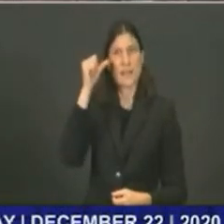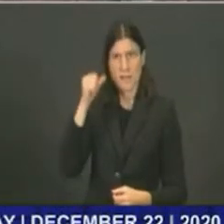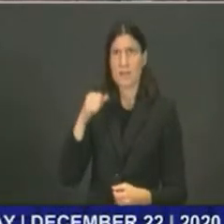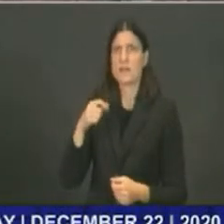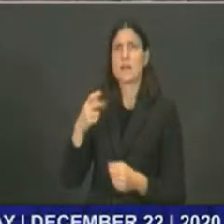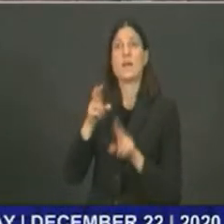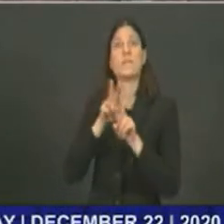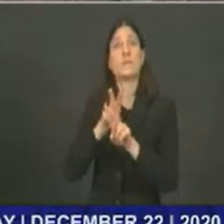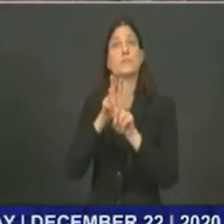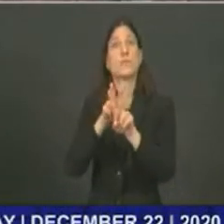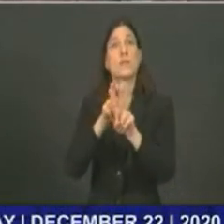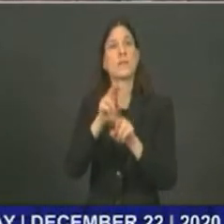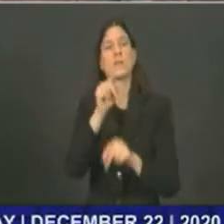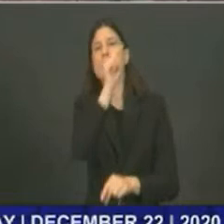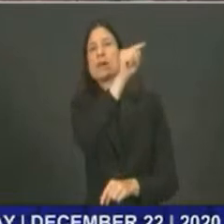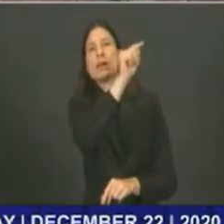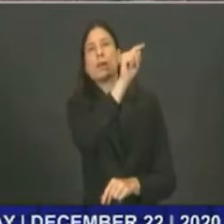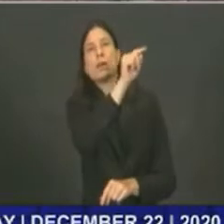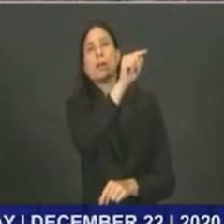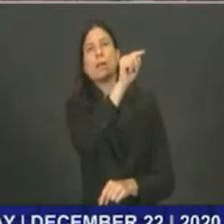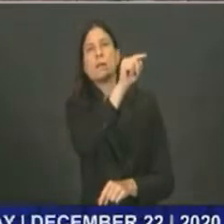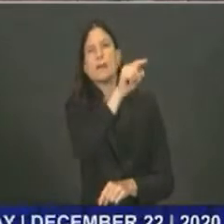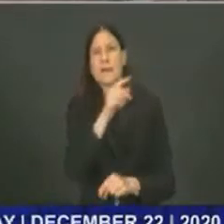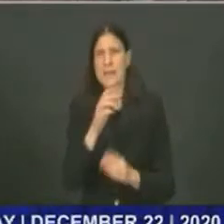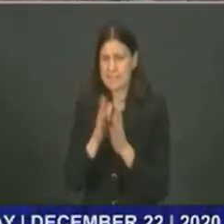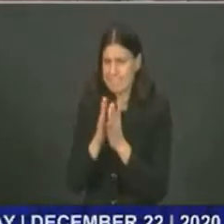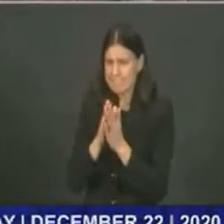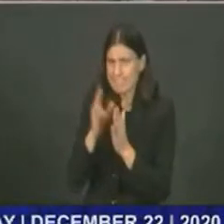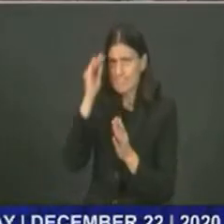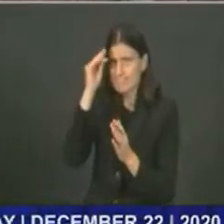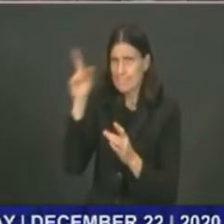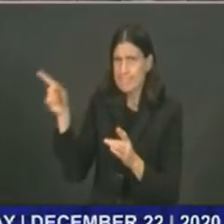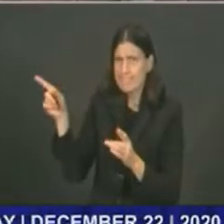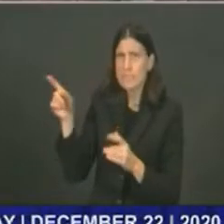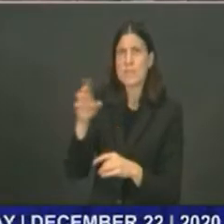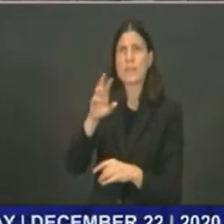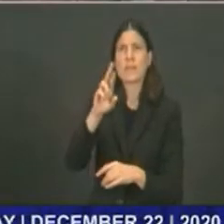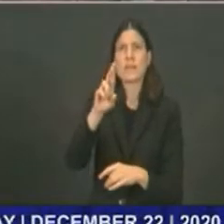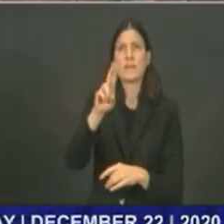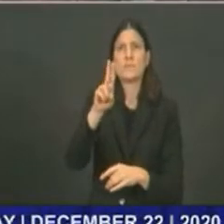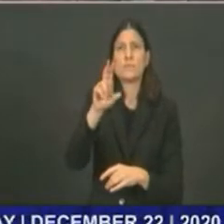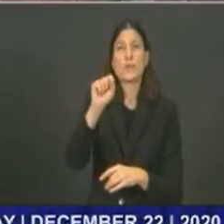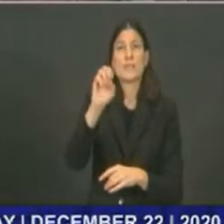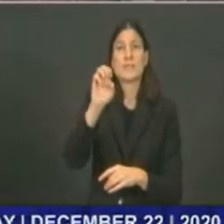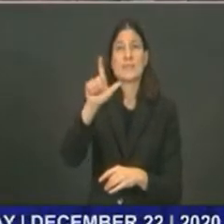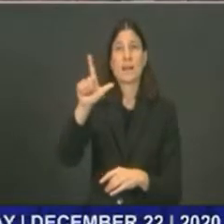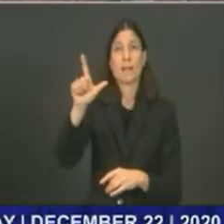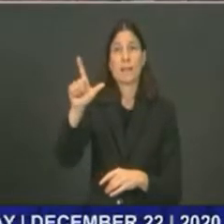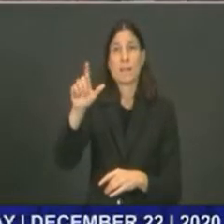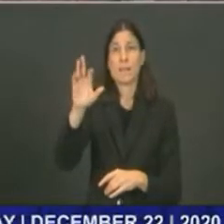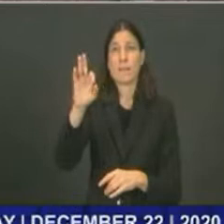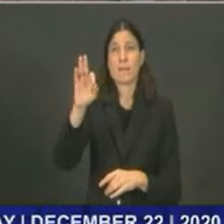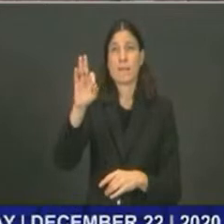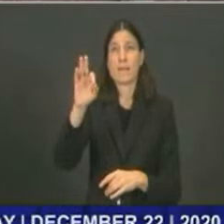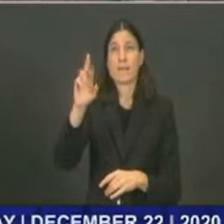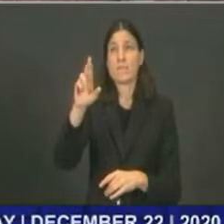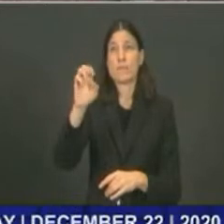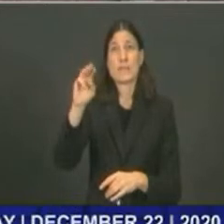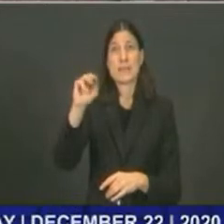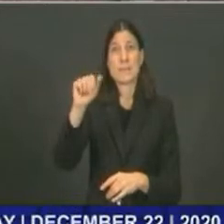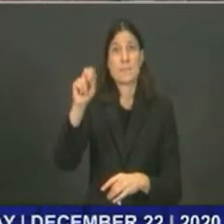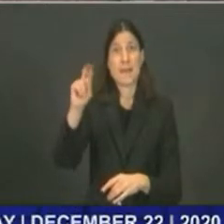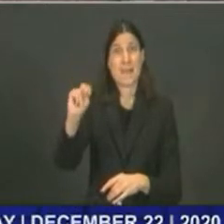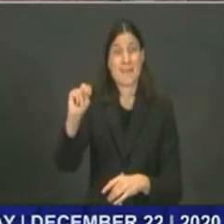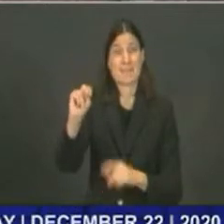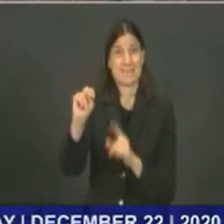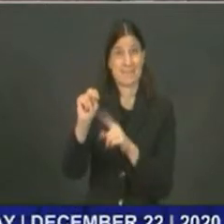arrangements for Russell Freeman at St. Kevin Church. And at that